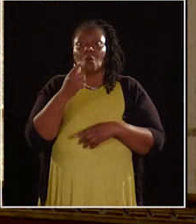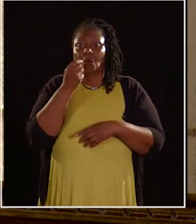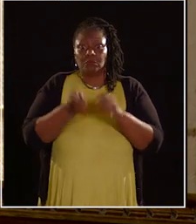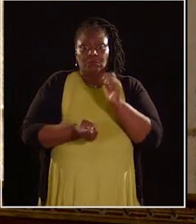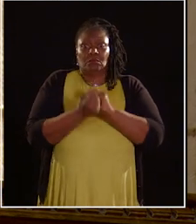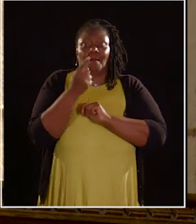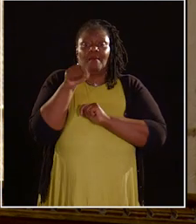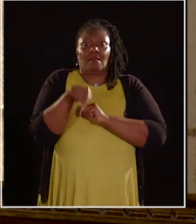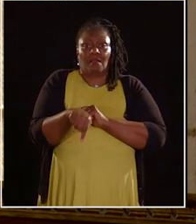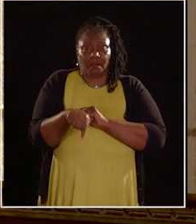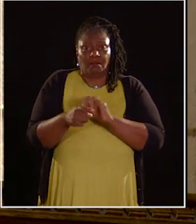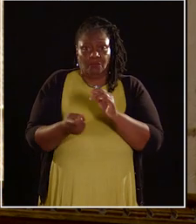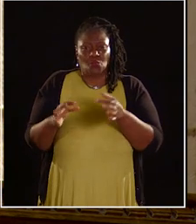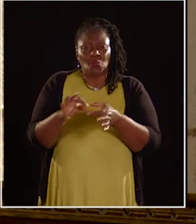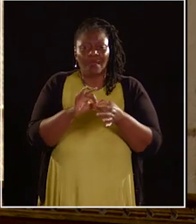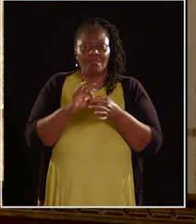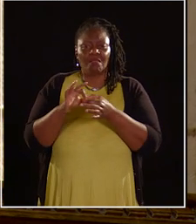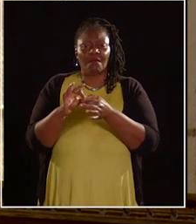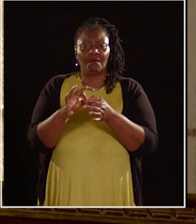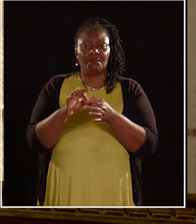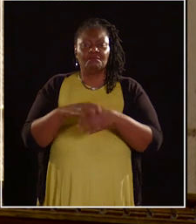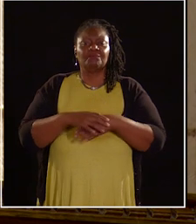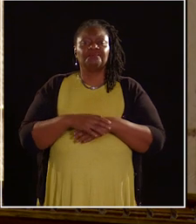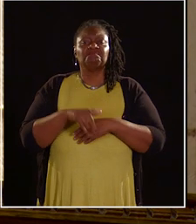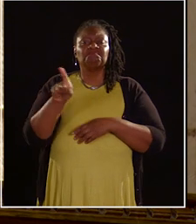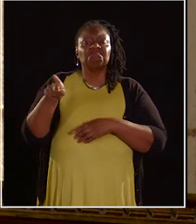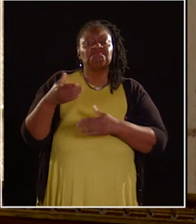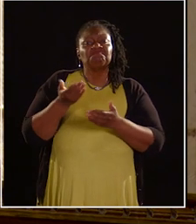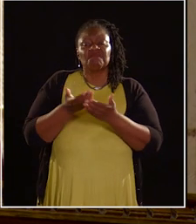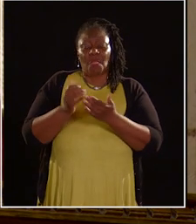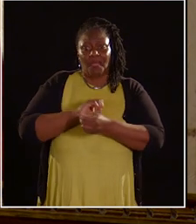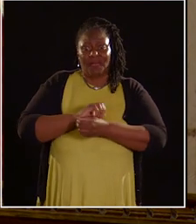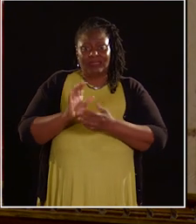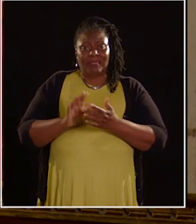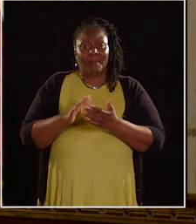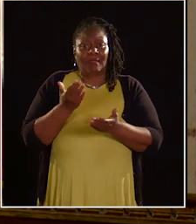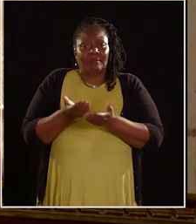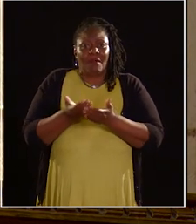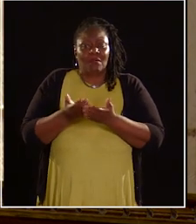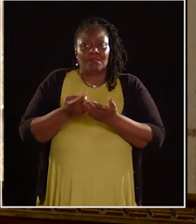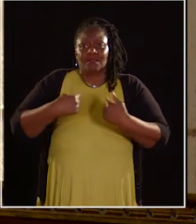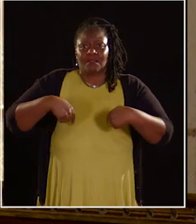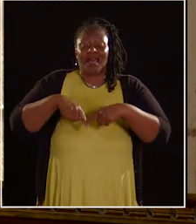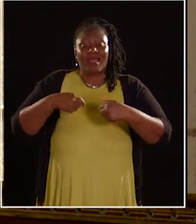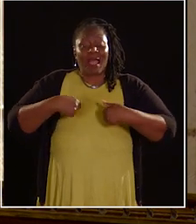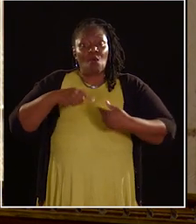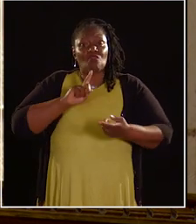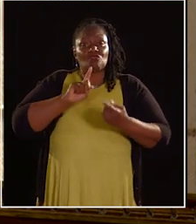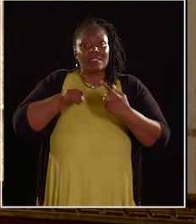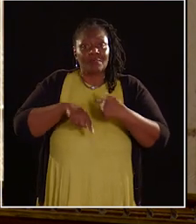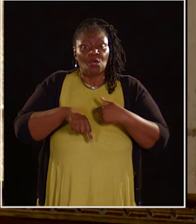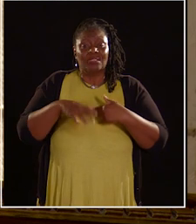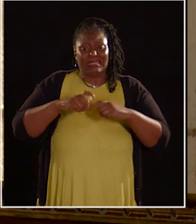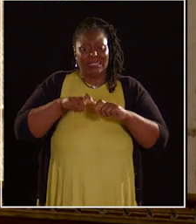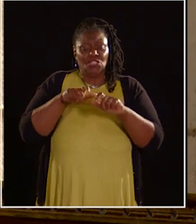of what we would be facing together. The demands of the pandemic and our response to it